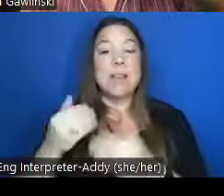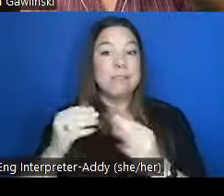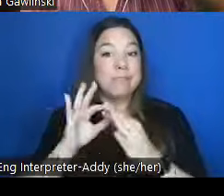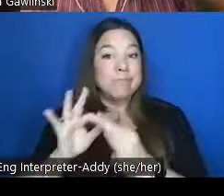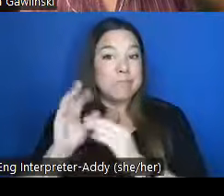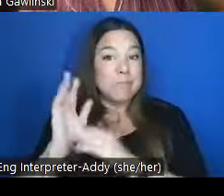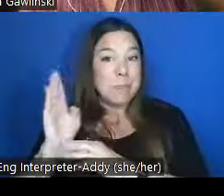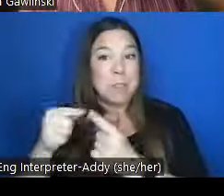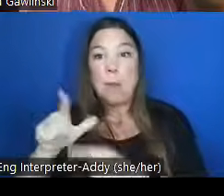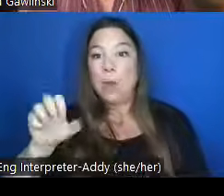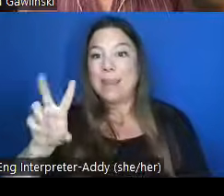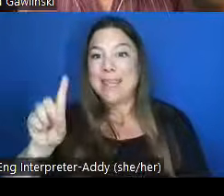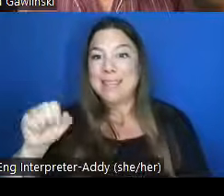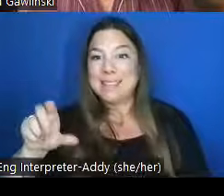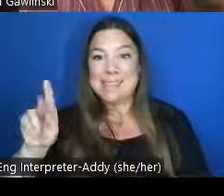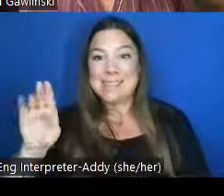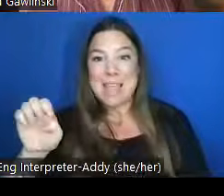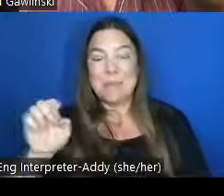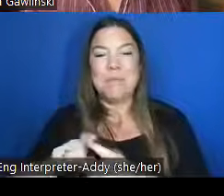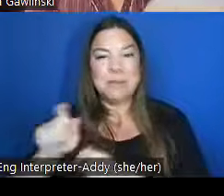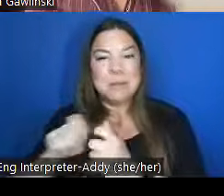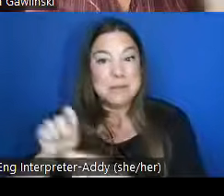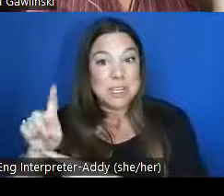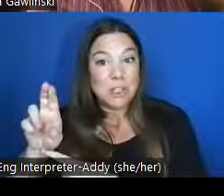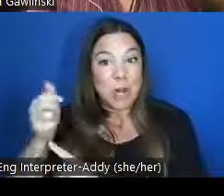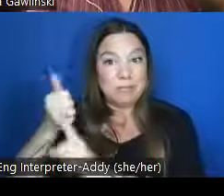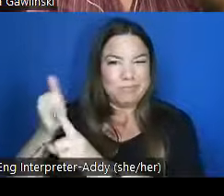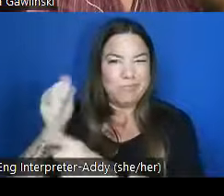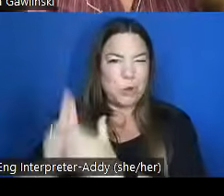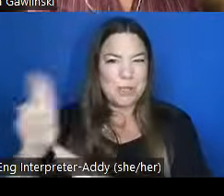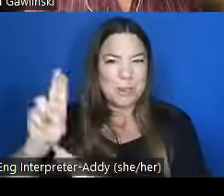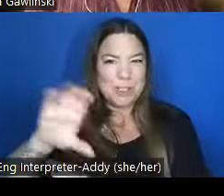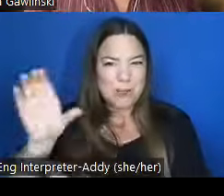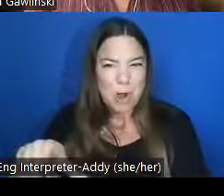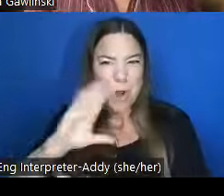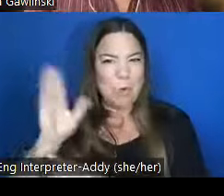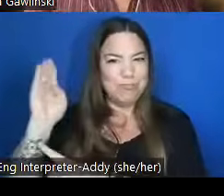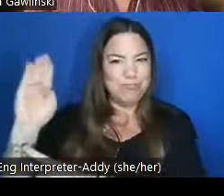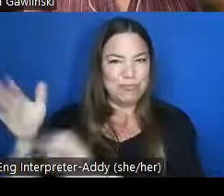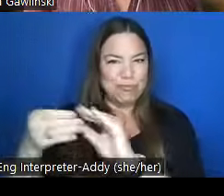by Dr. Mernoush Sarouche from the University of Chicago.